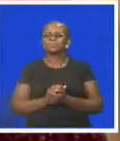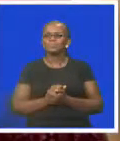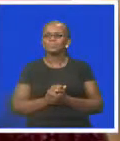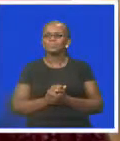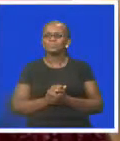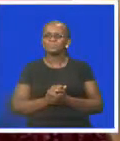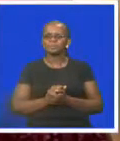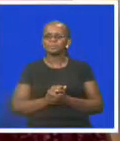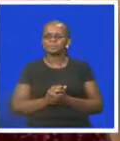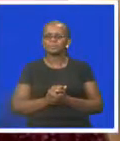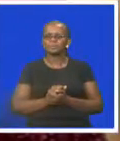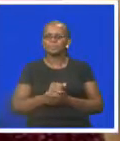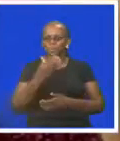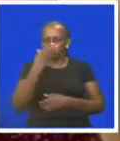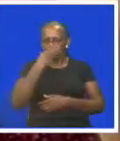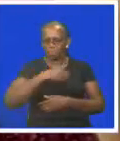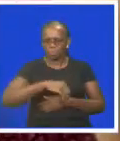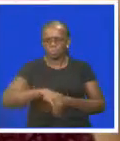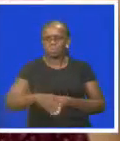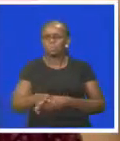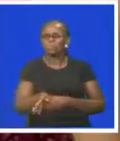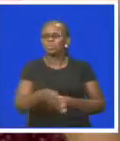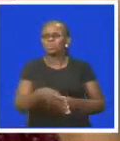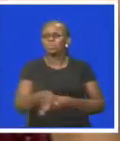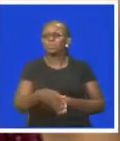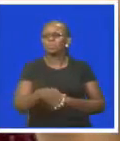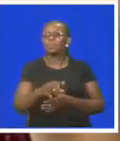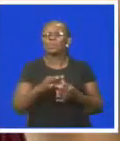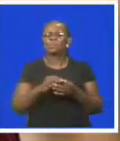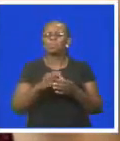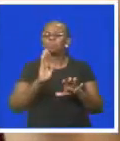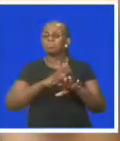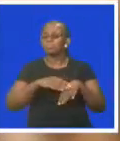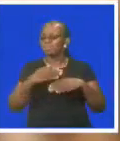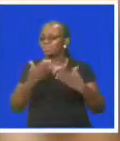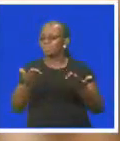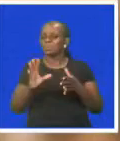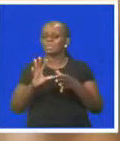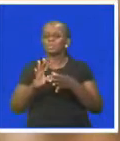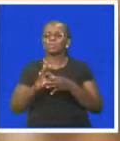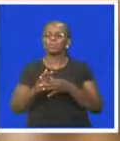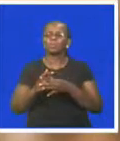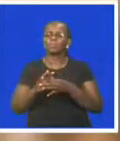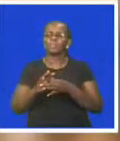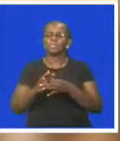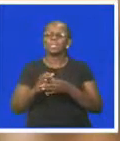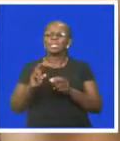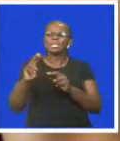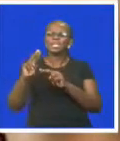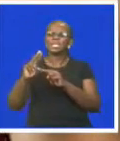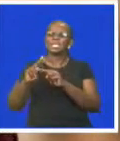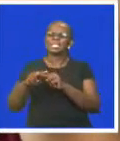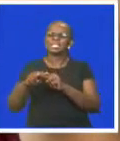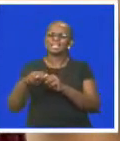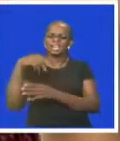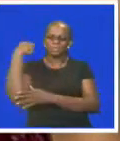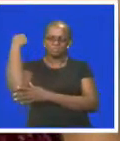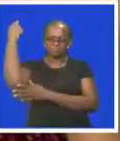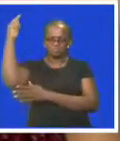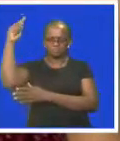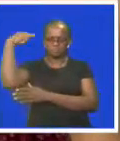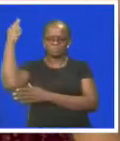Do we keep an elephant? No, an elephant, we don't keep it at home, but it is a wild